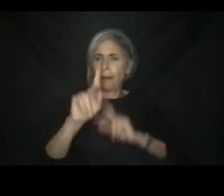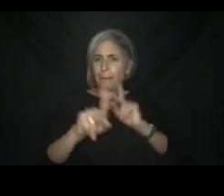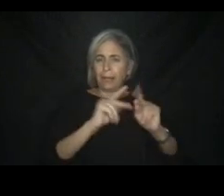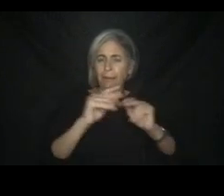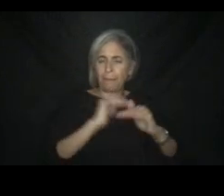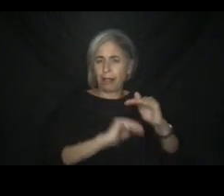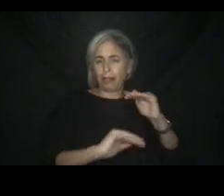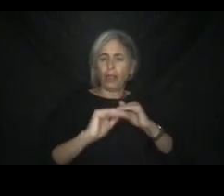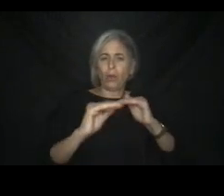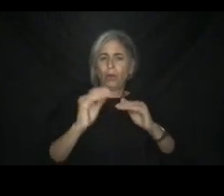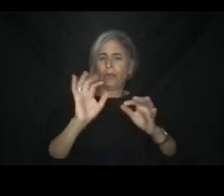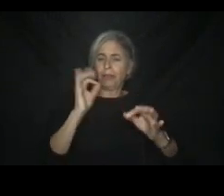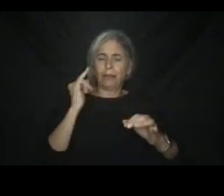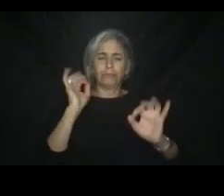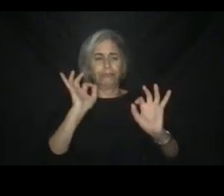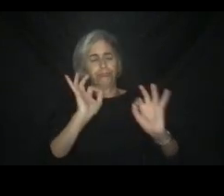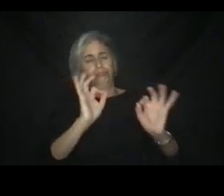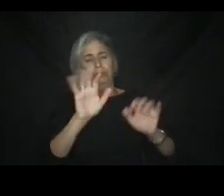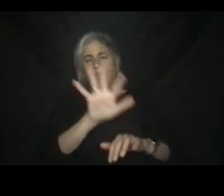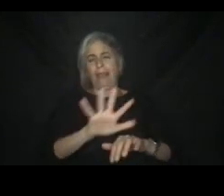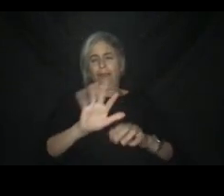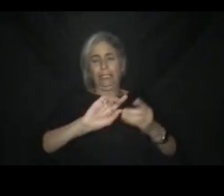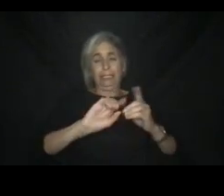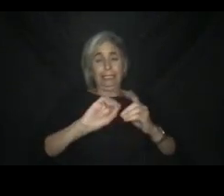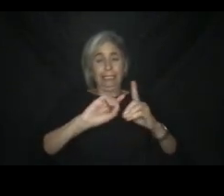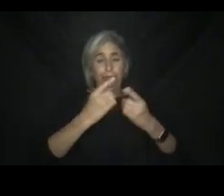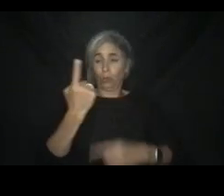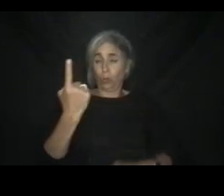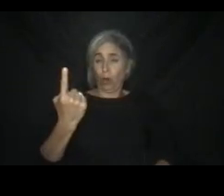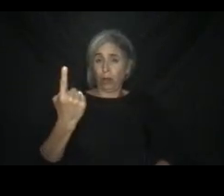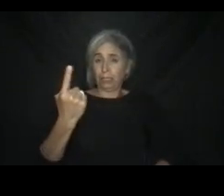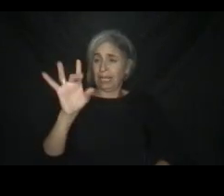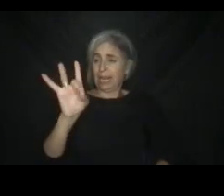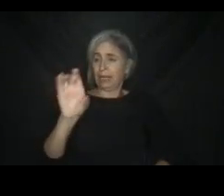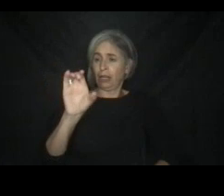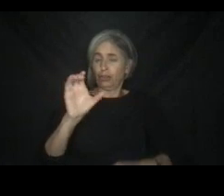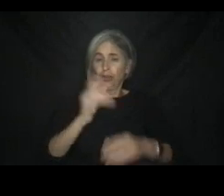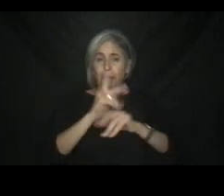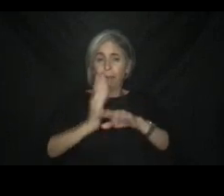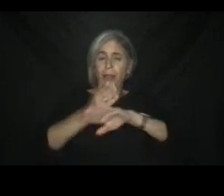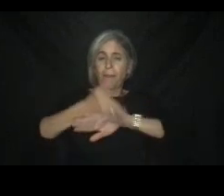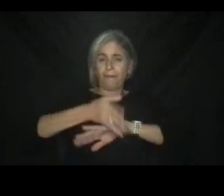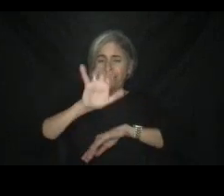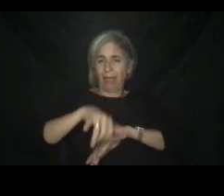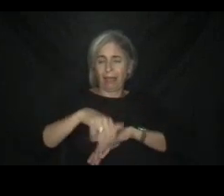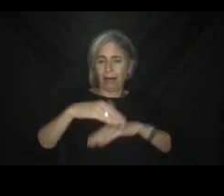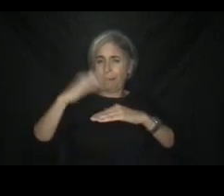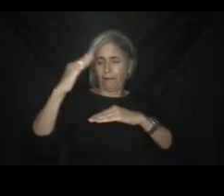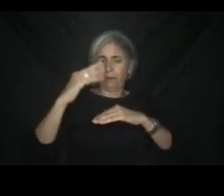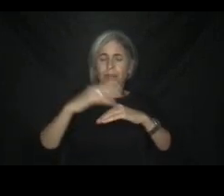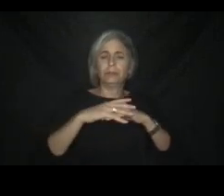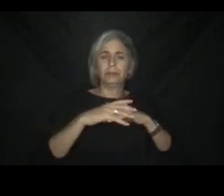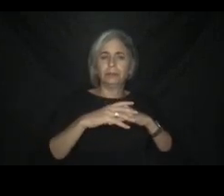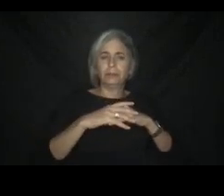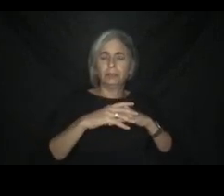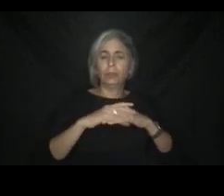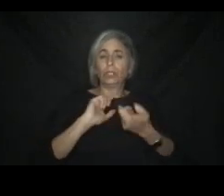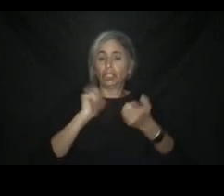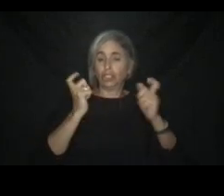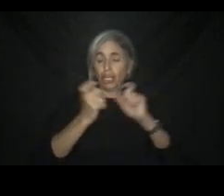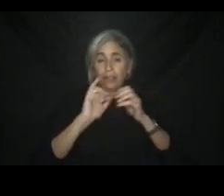the ideal average, whereas District 1 is 800 people above it. So we address this imbalance by making 2 changes.